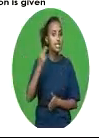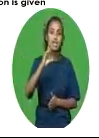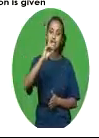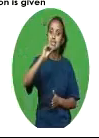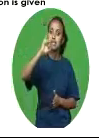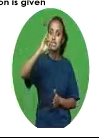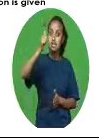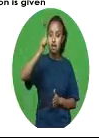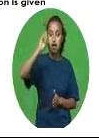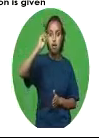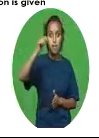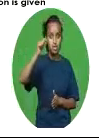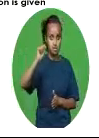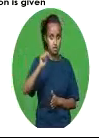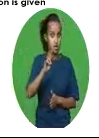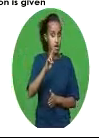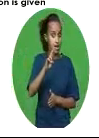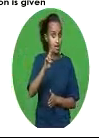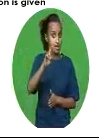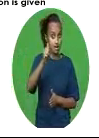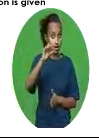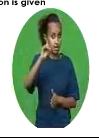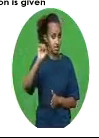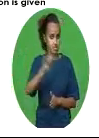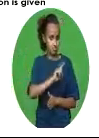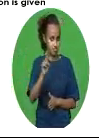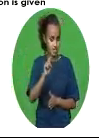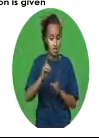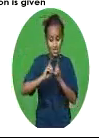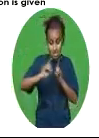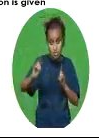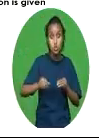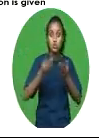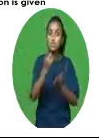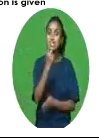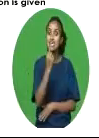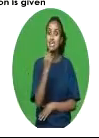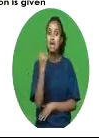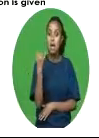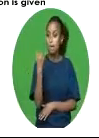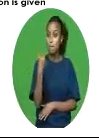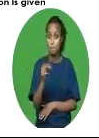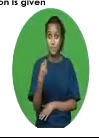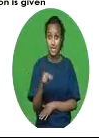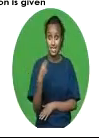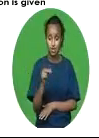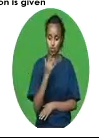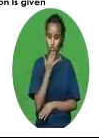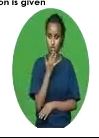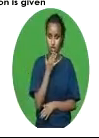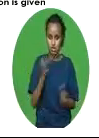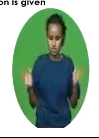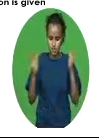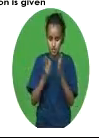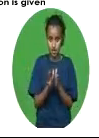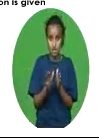diameter, not radius. The dimension given in yellow color specifies the diameter